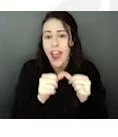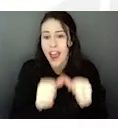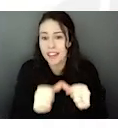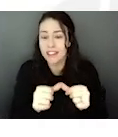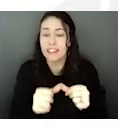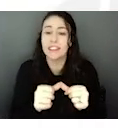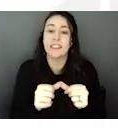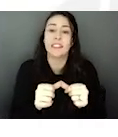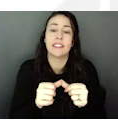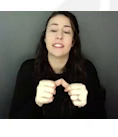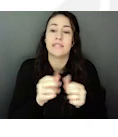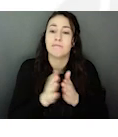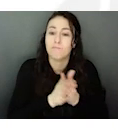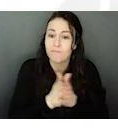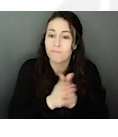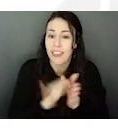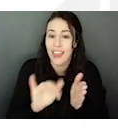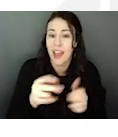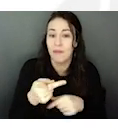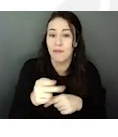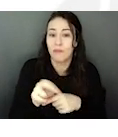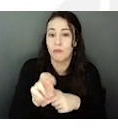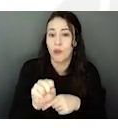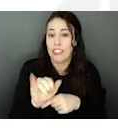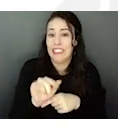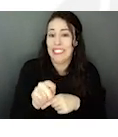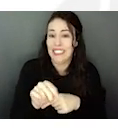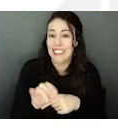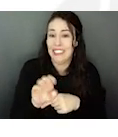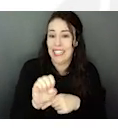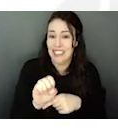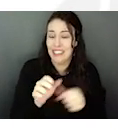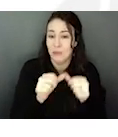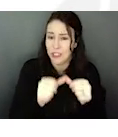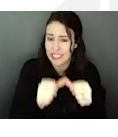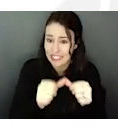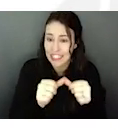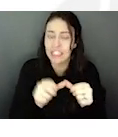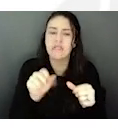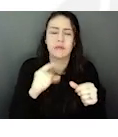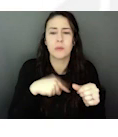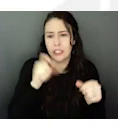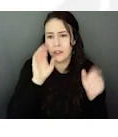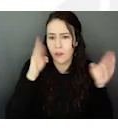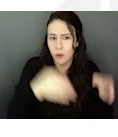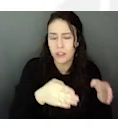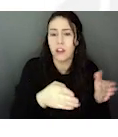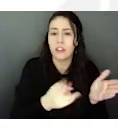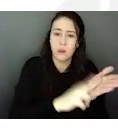on the persistence part there. Yes, we need to focus on enrollment. We need to focus on outreach. We need to figure